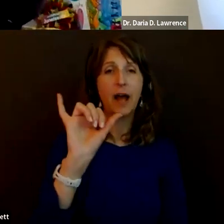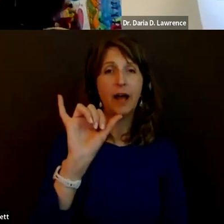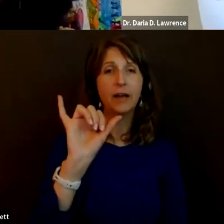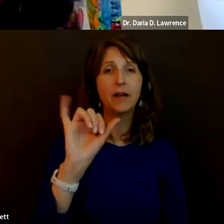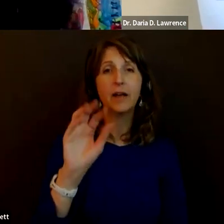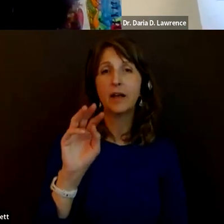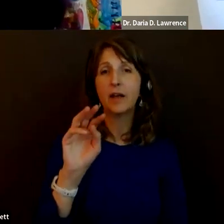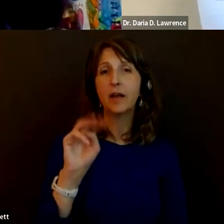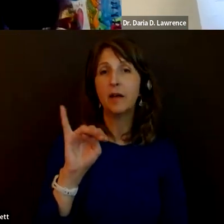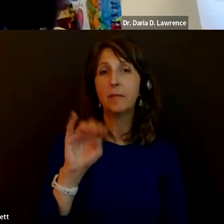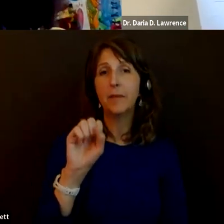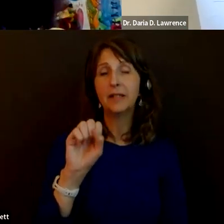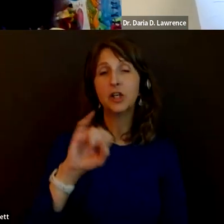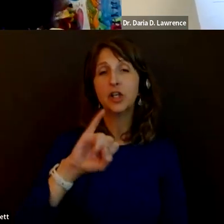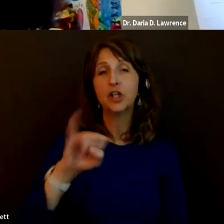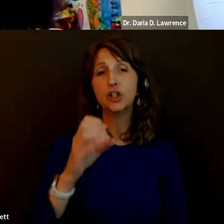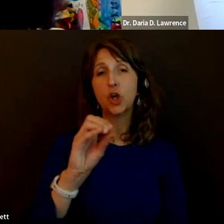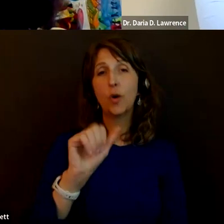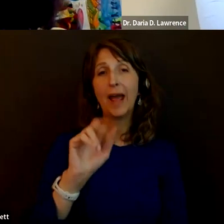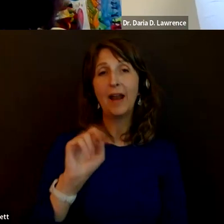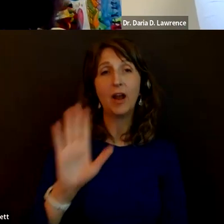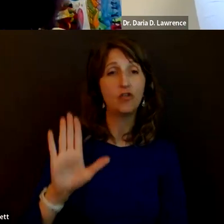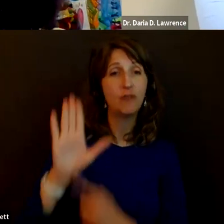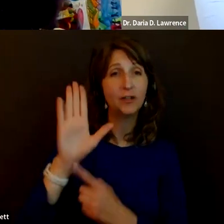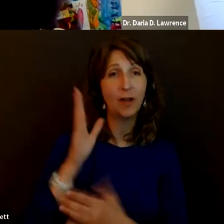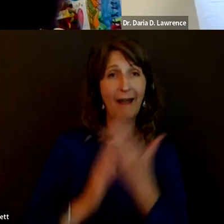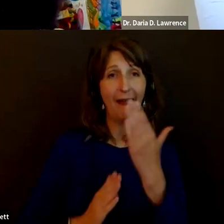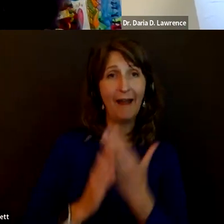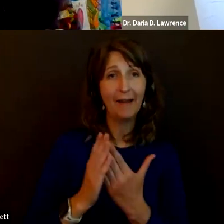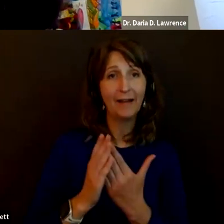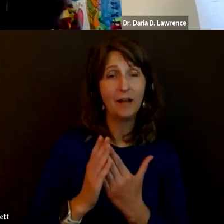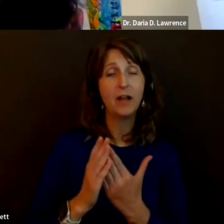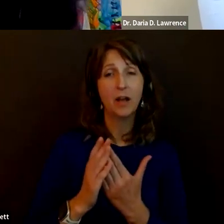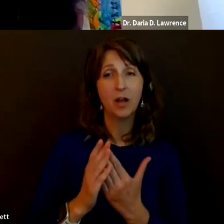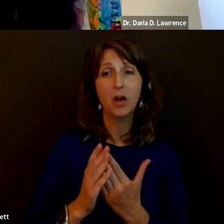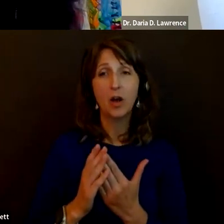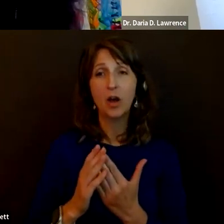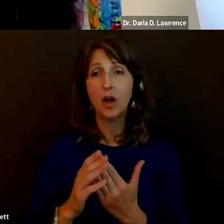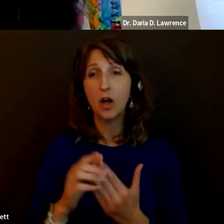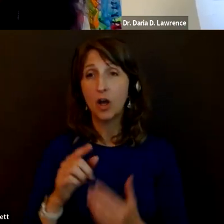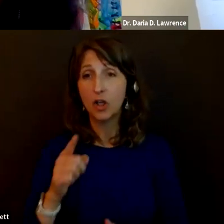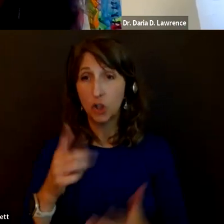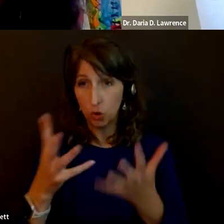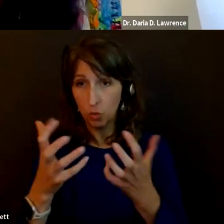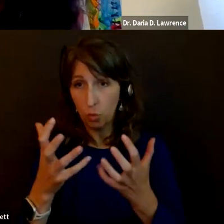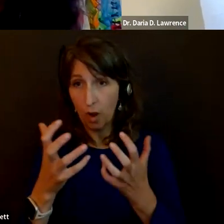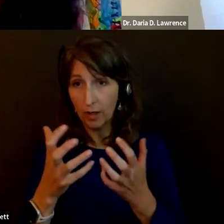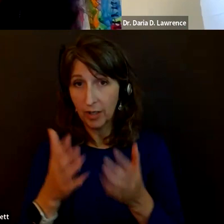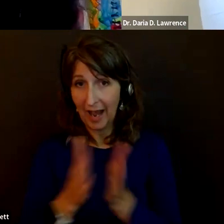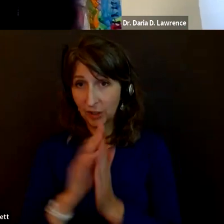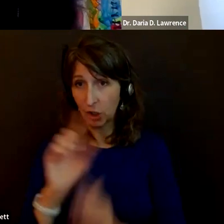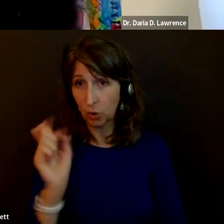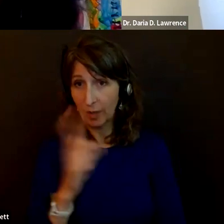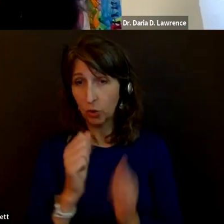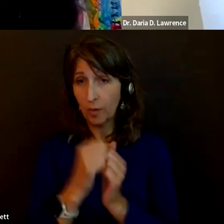Ms. Joanne Moe hand raised. And we're asking in the chat, Ms. Moe, if you would like to ask a question on